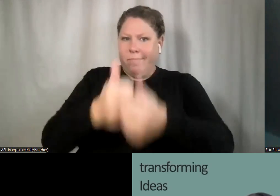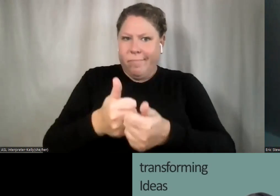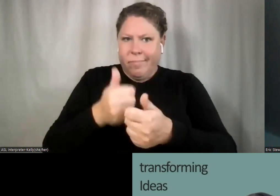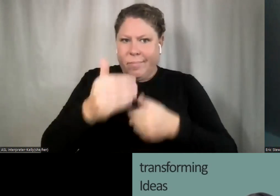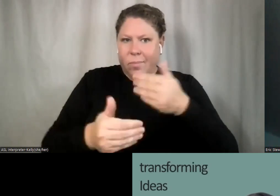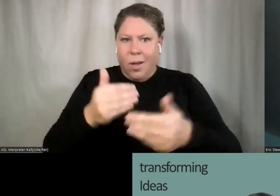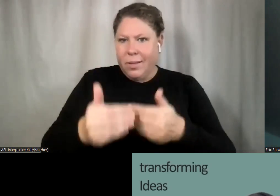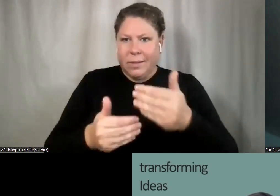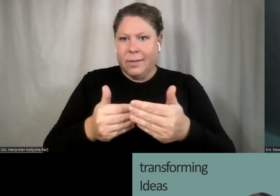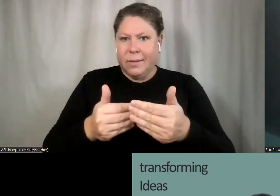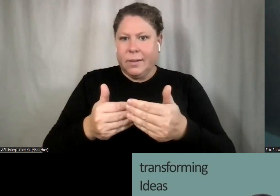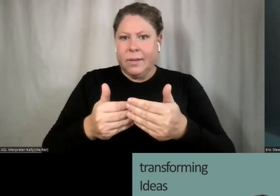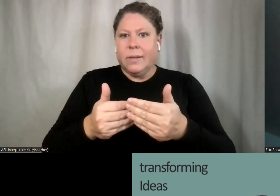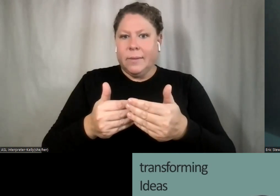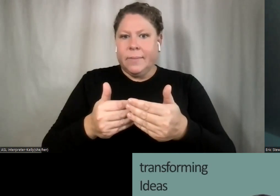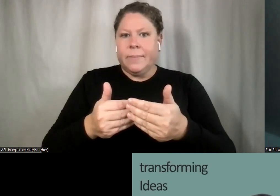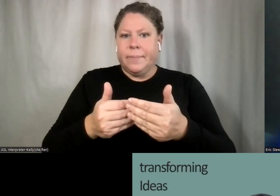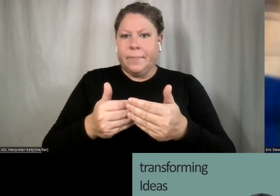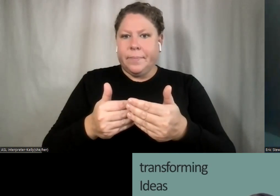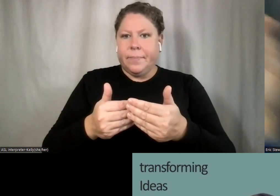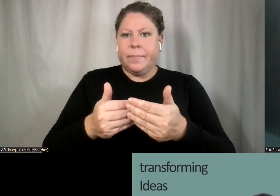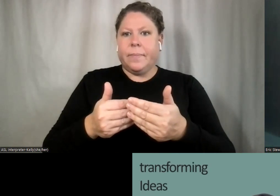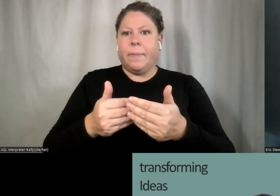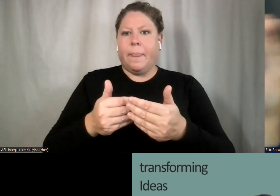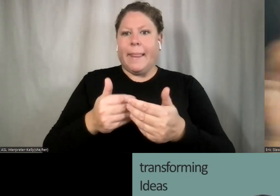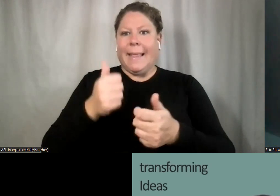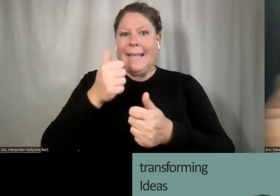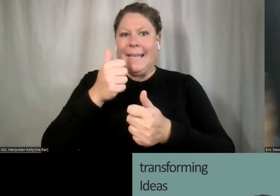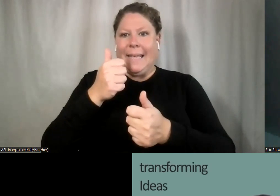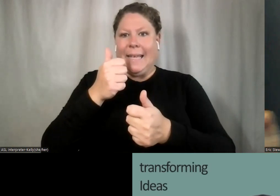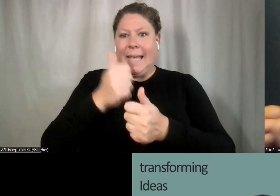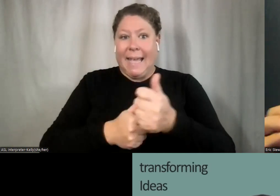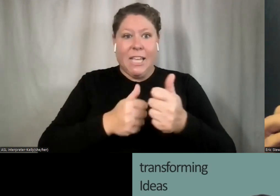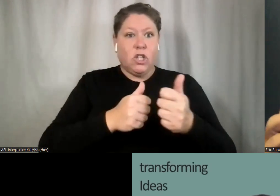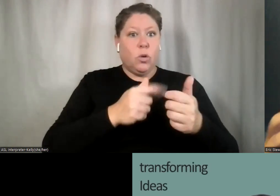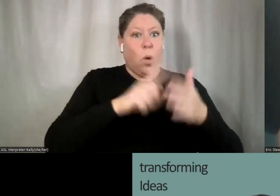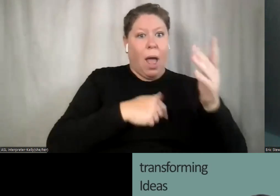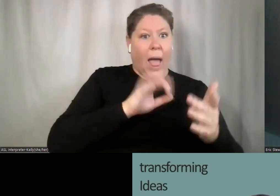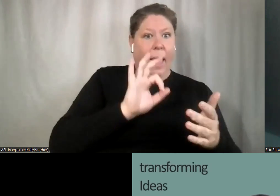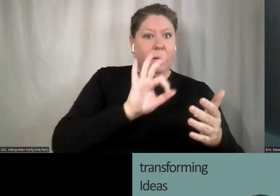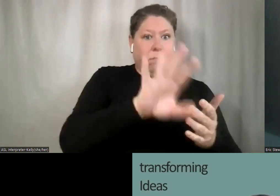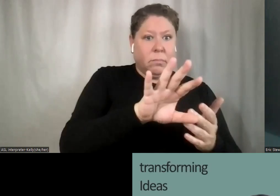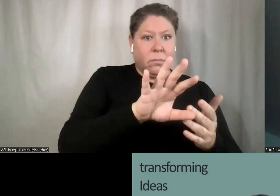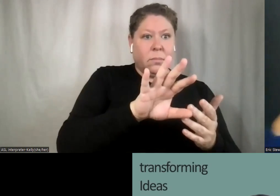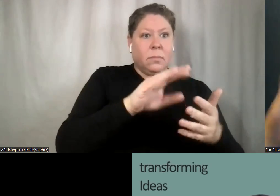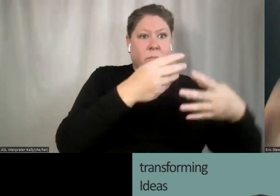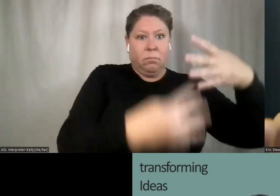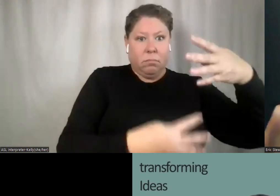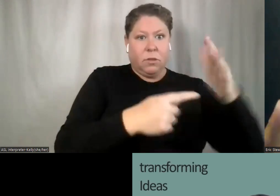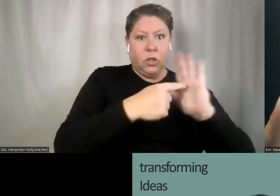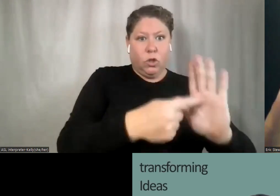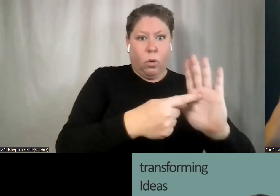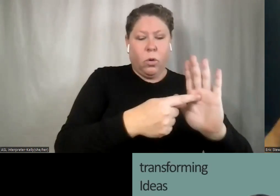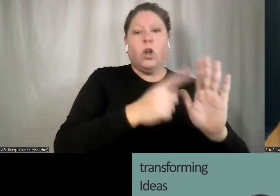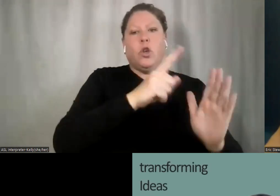and play these, and you can transfer each one of these into an aspect of Lean. You're spending more time on the